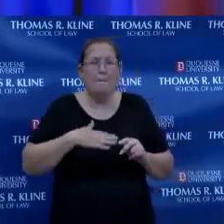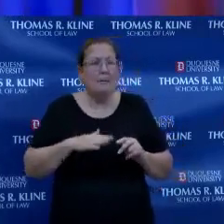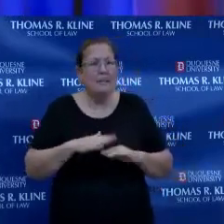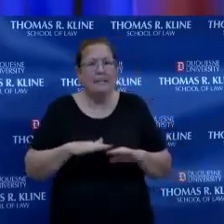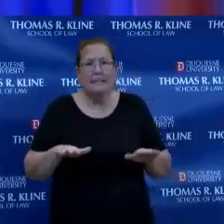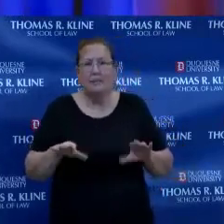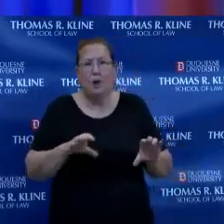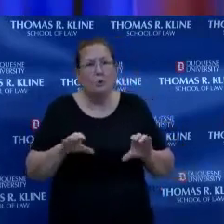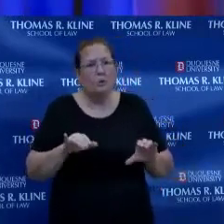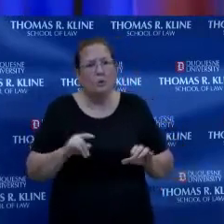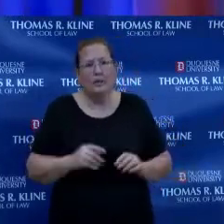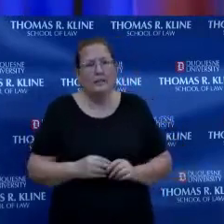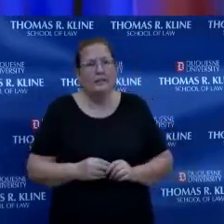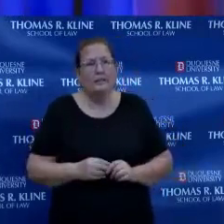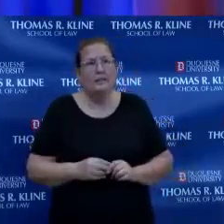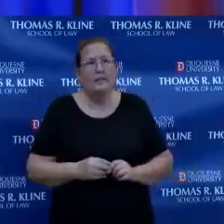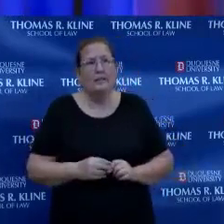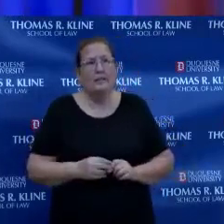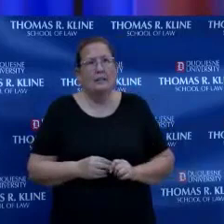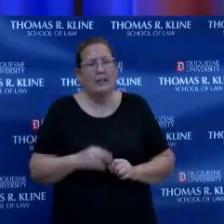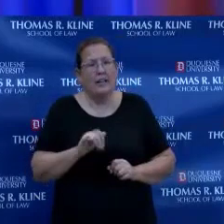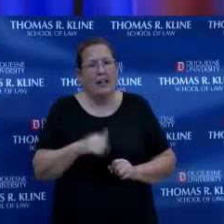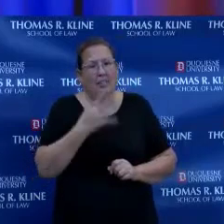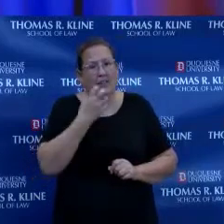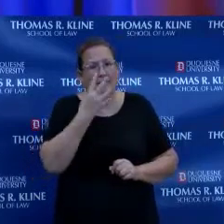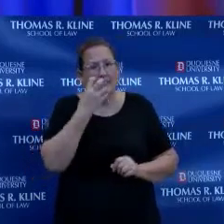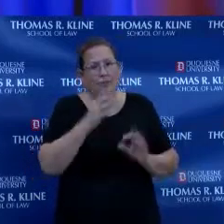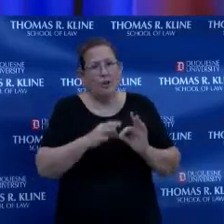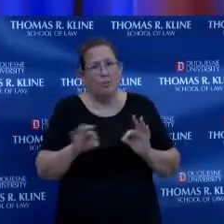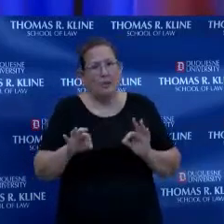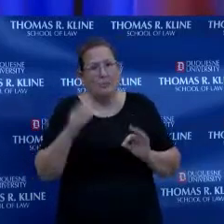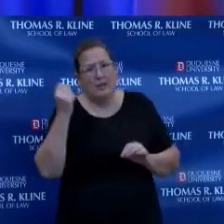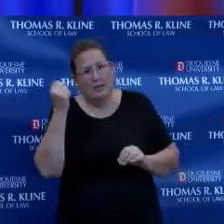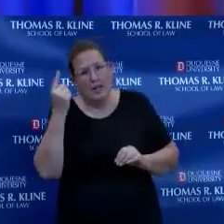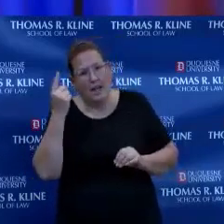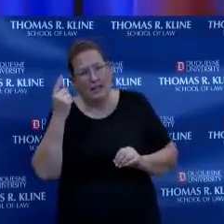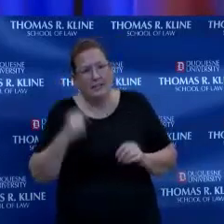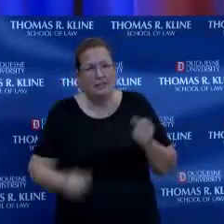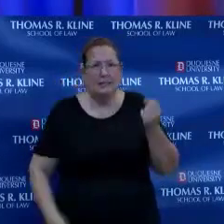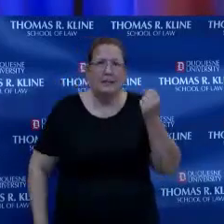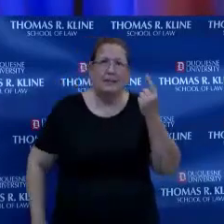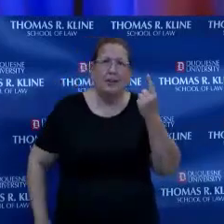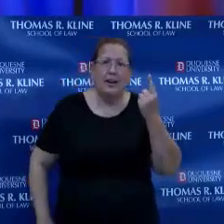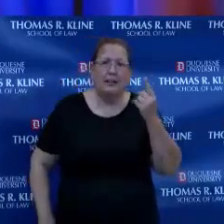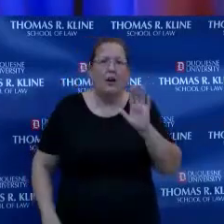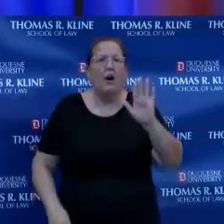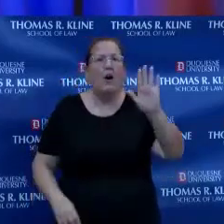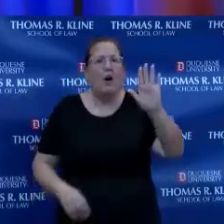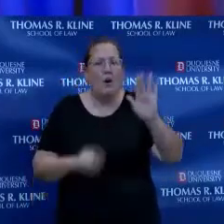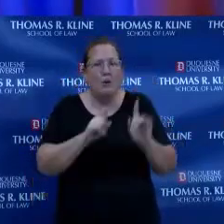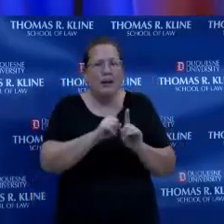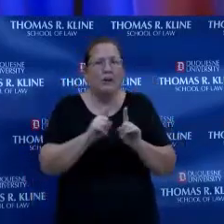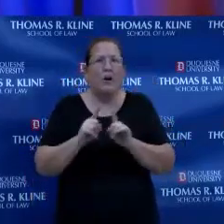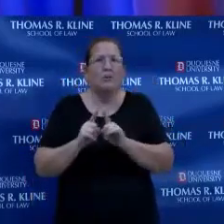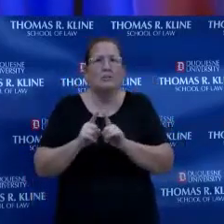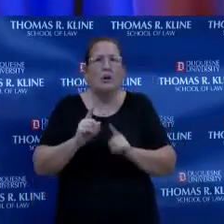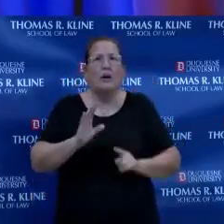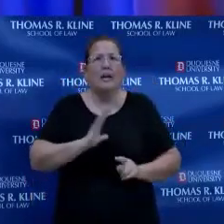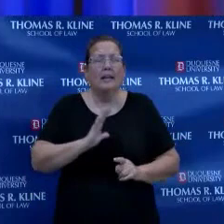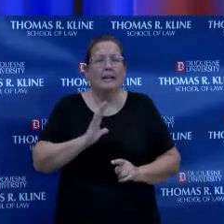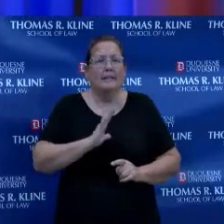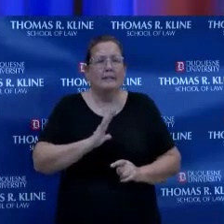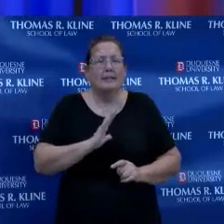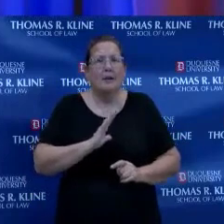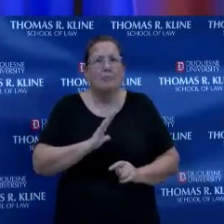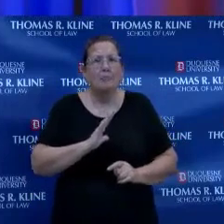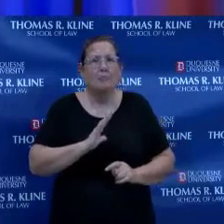it. That's the grumpy message. Got it? Oh, and by the way, it's polite in a